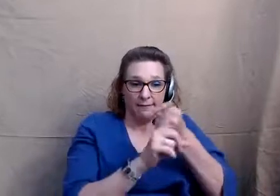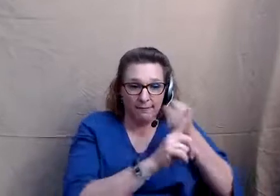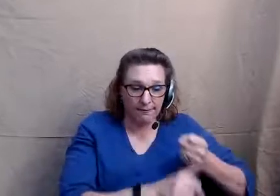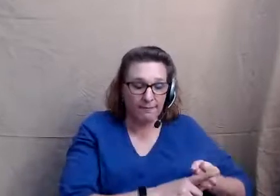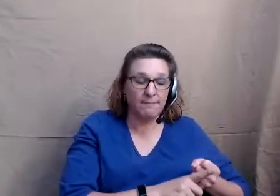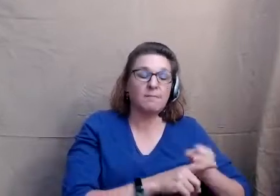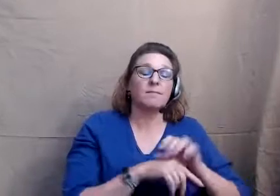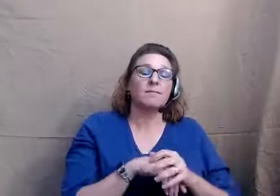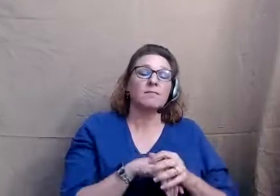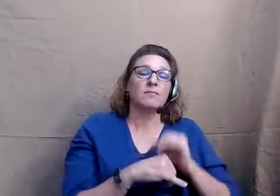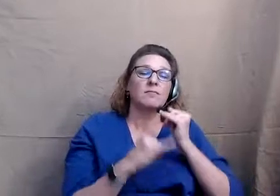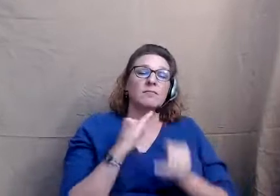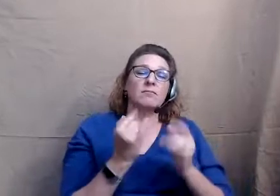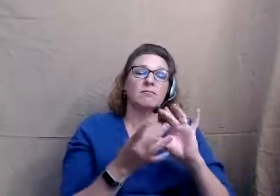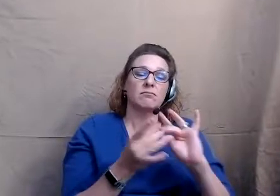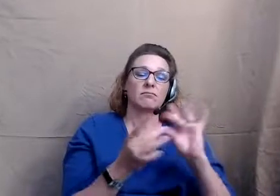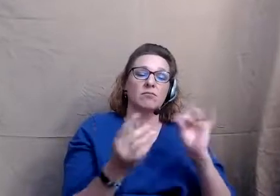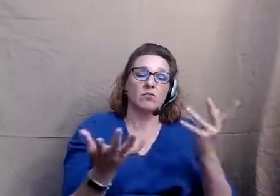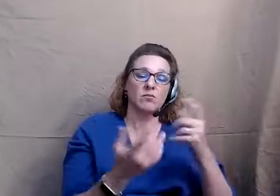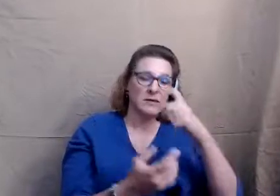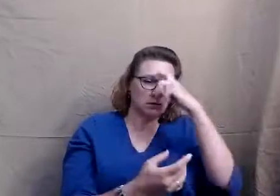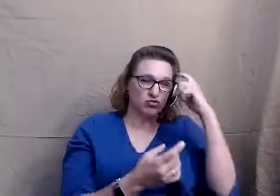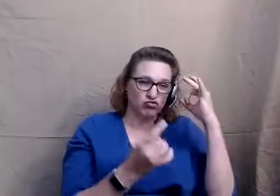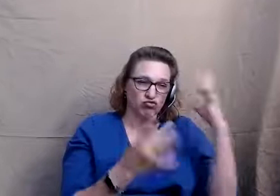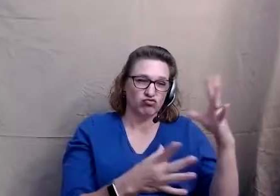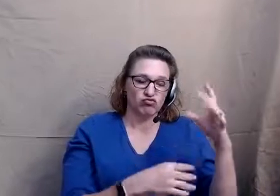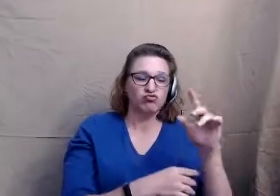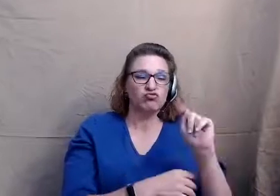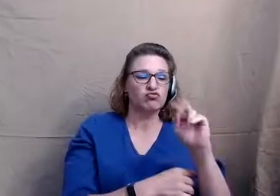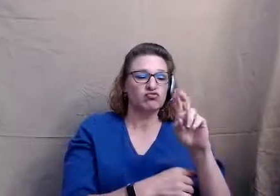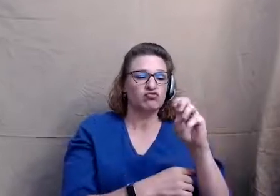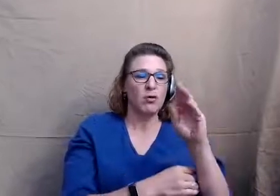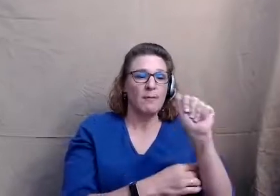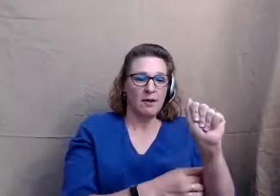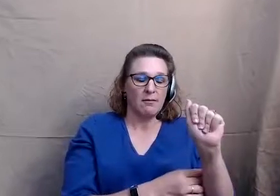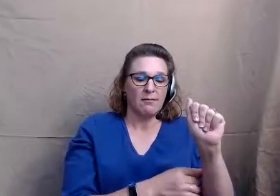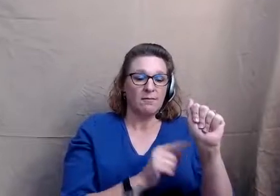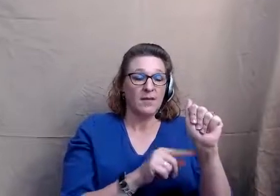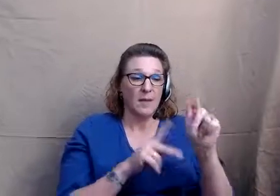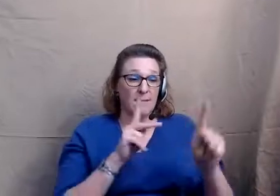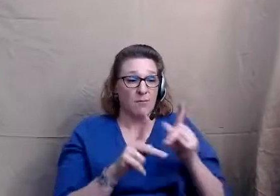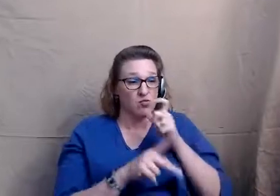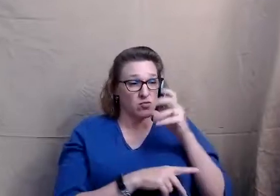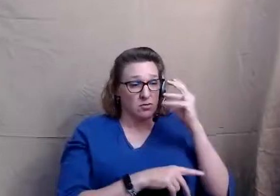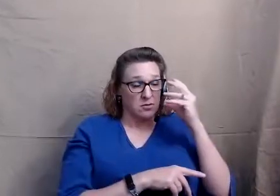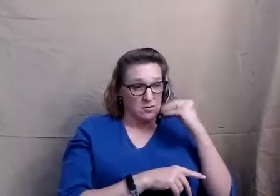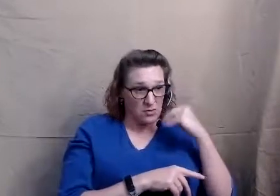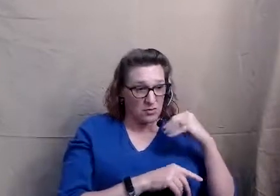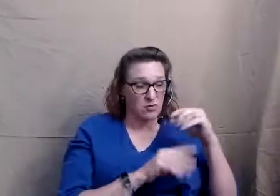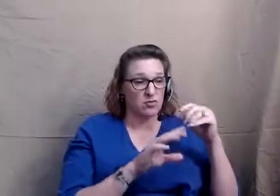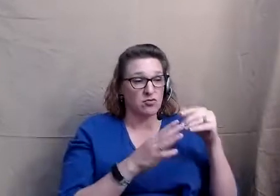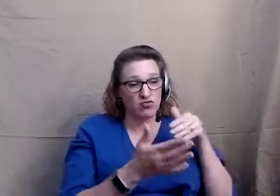Finally, I want to talk a little bit about trauma. The violence that people experience through the criminal legal system, and particularly